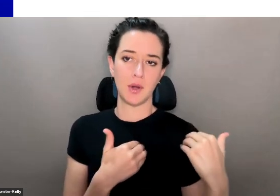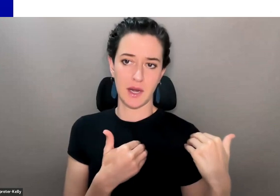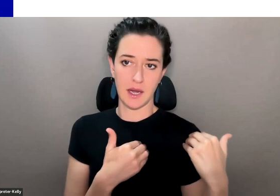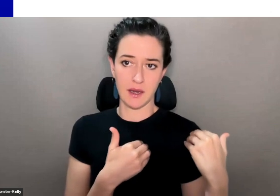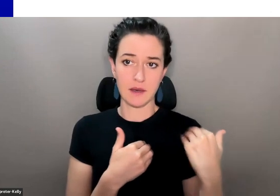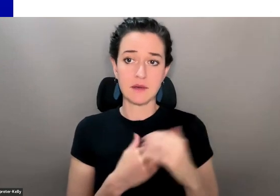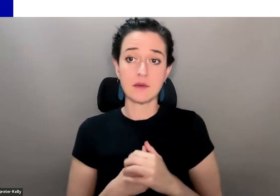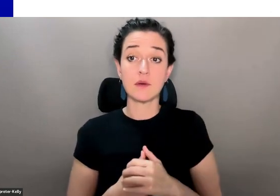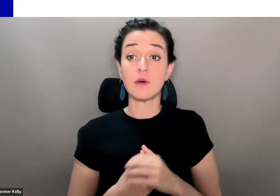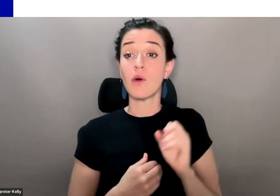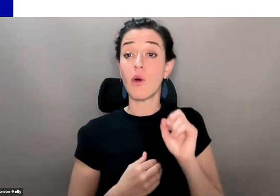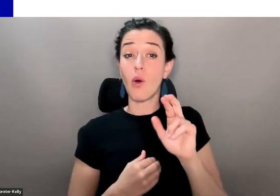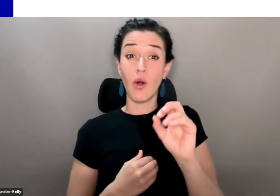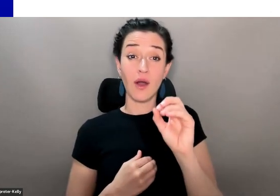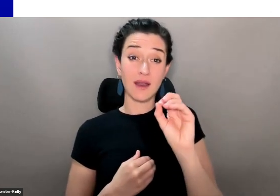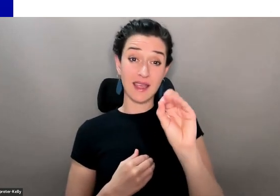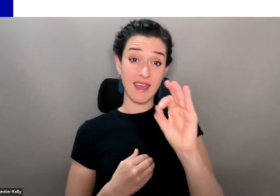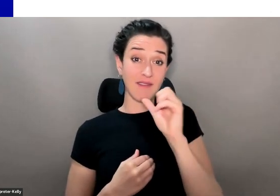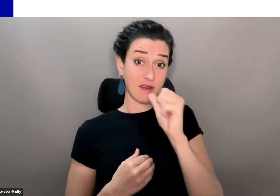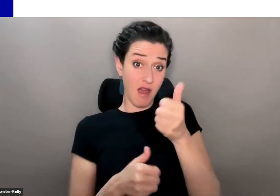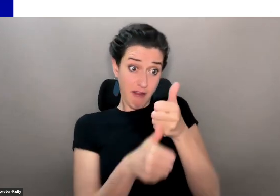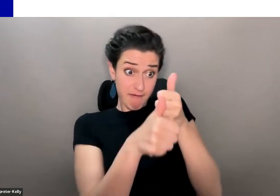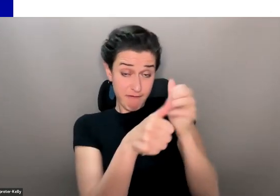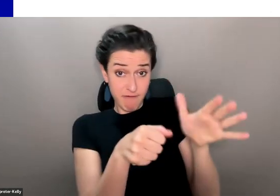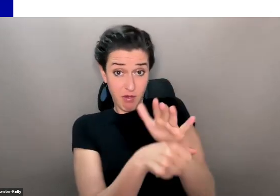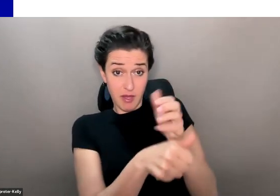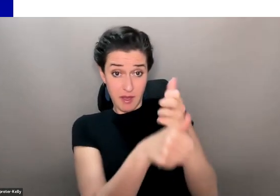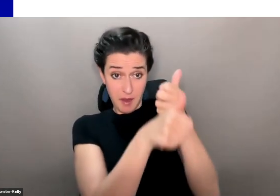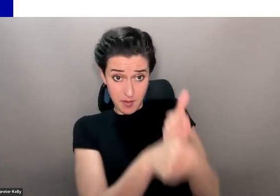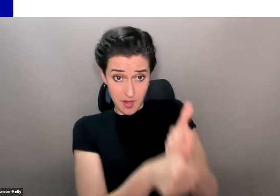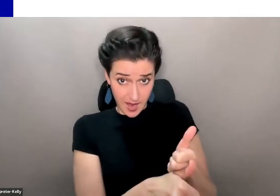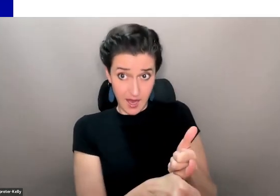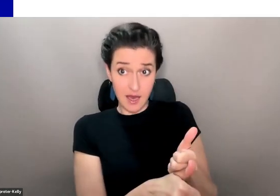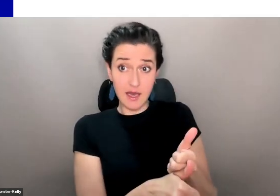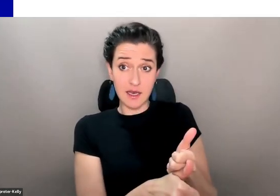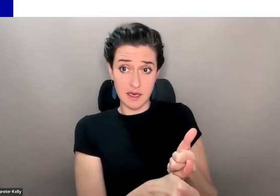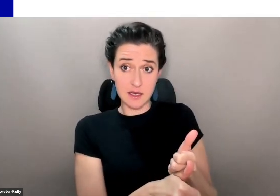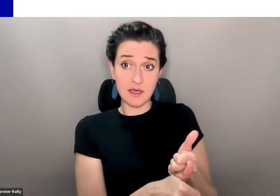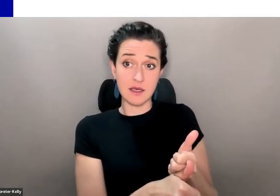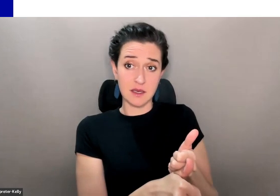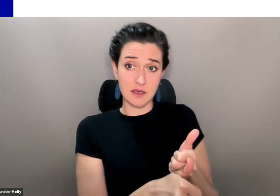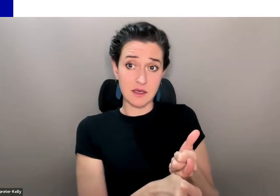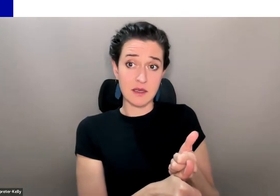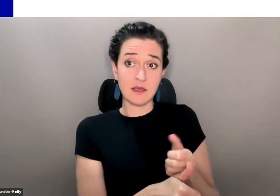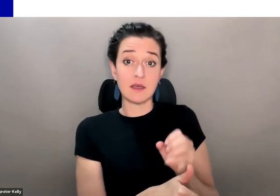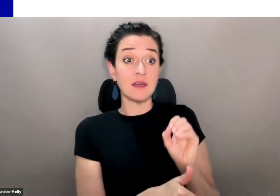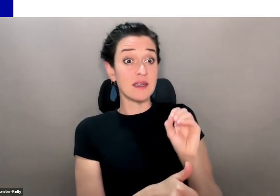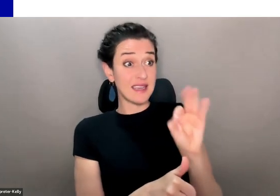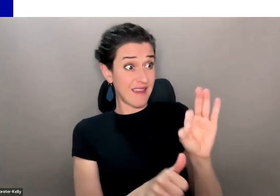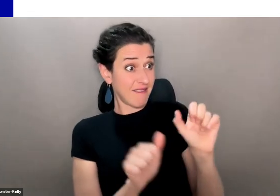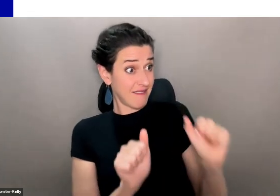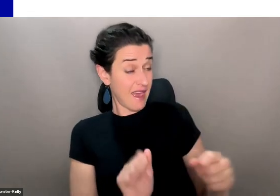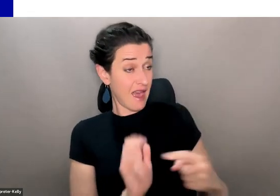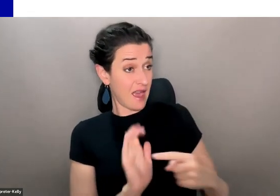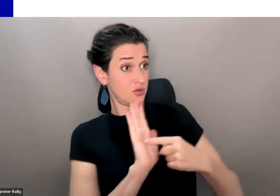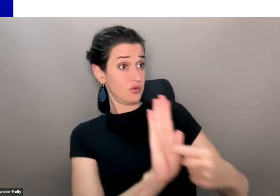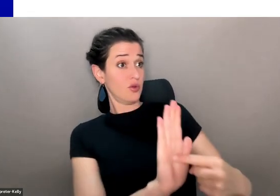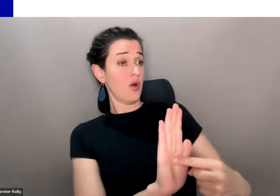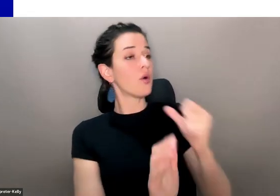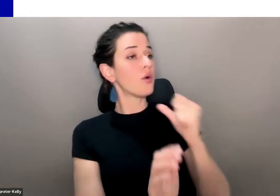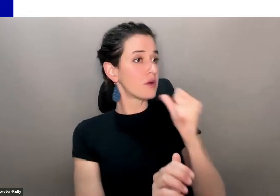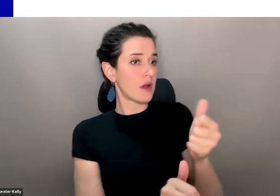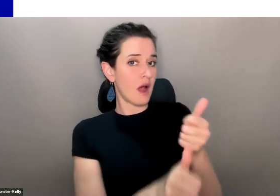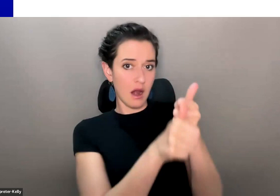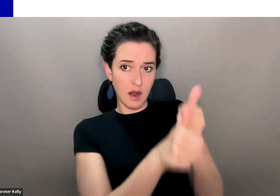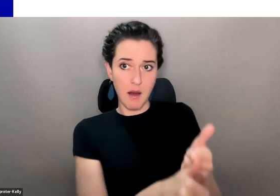recipients that are not in full compliance with these standards will be deemed to have met these requirements if they can demonstrate that non-compliance has such